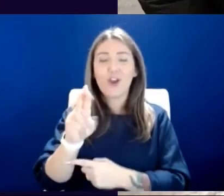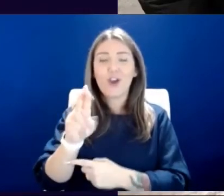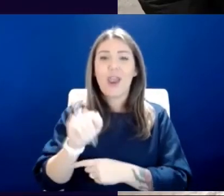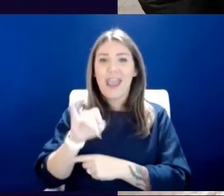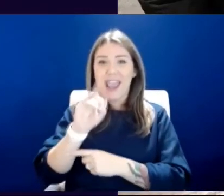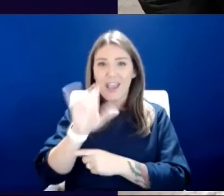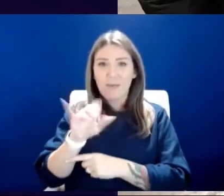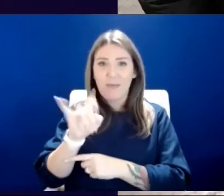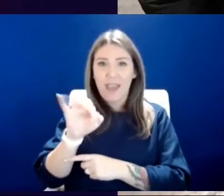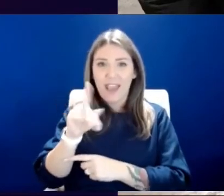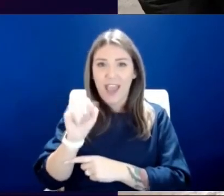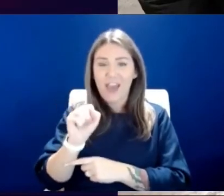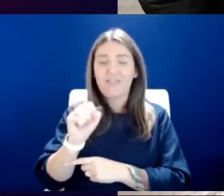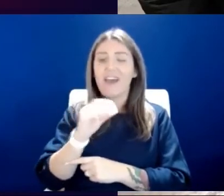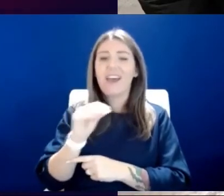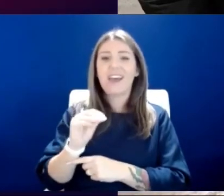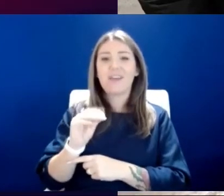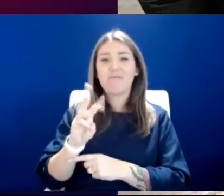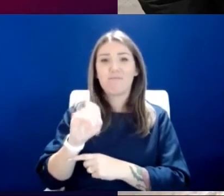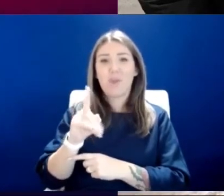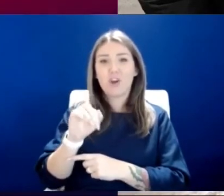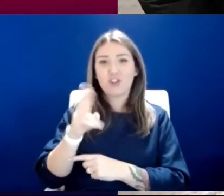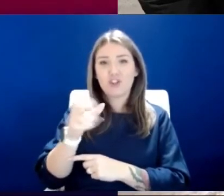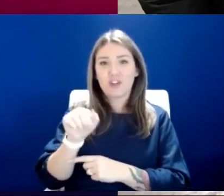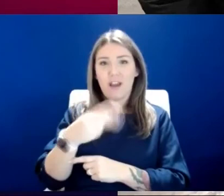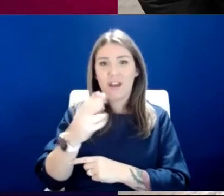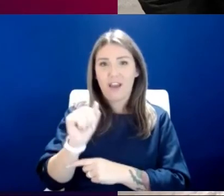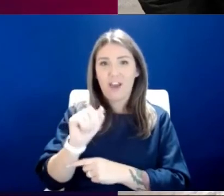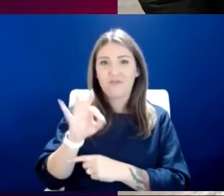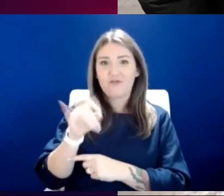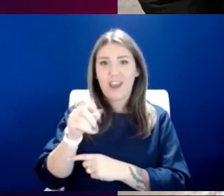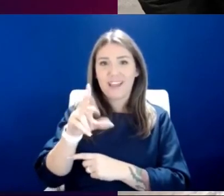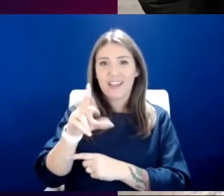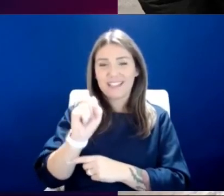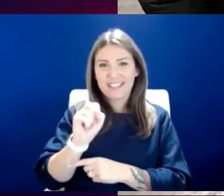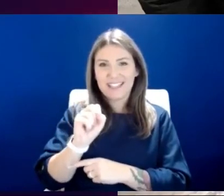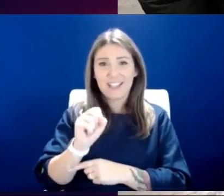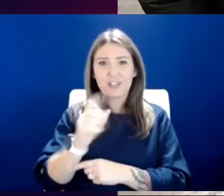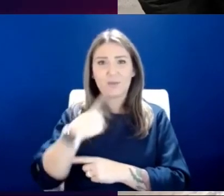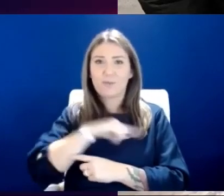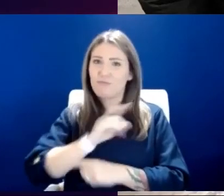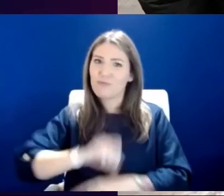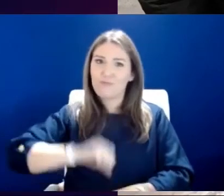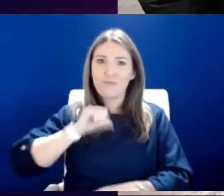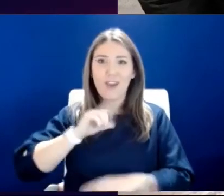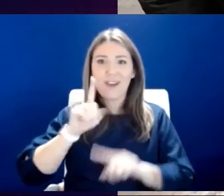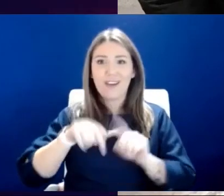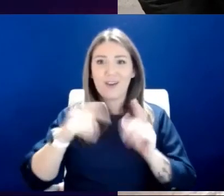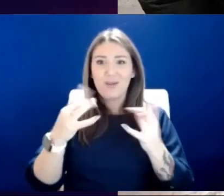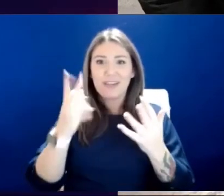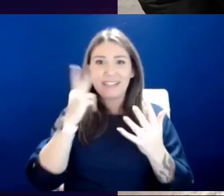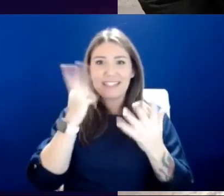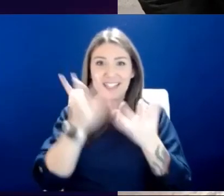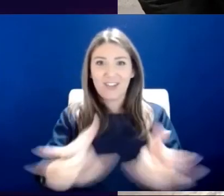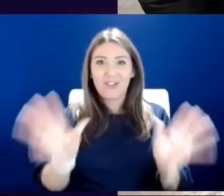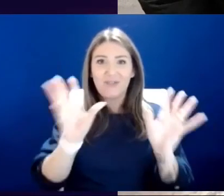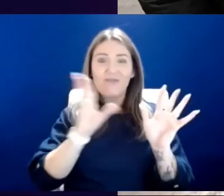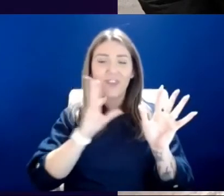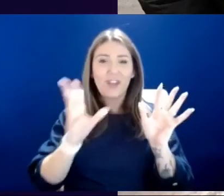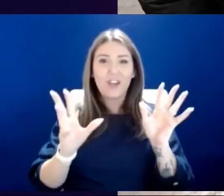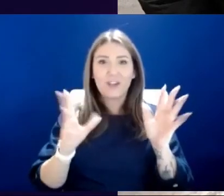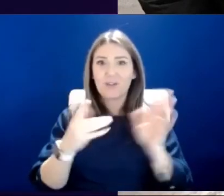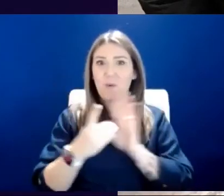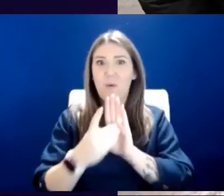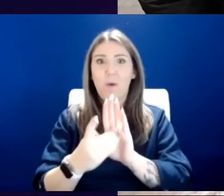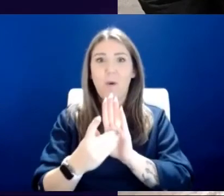strategy and development manager Marcia Francis. We are really proud of you all and can't wait to see your finished masterpiece on display. And we have 3 other